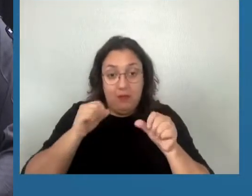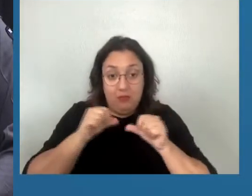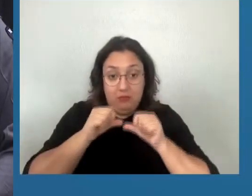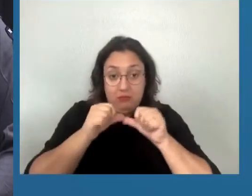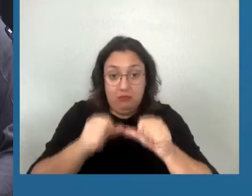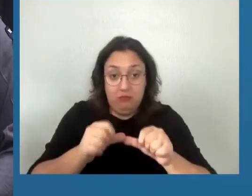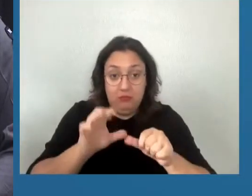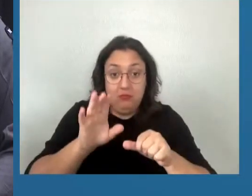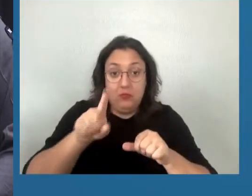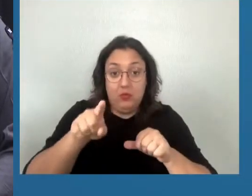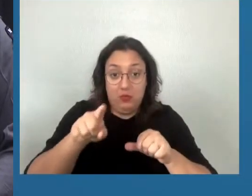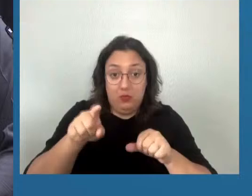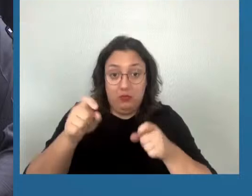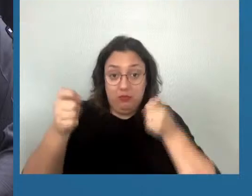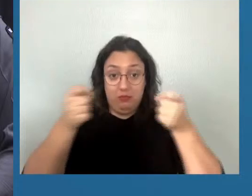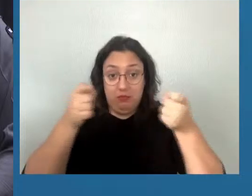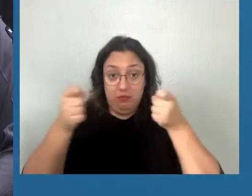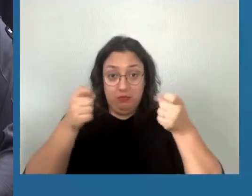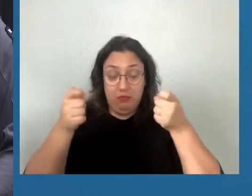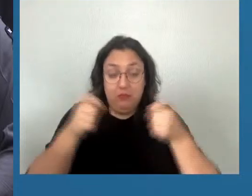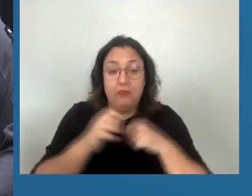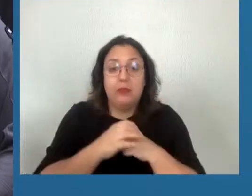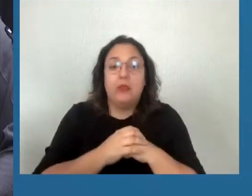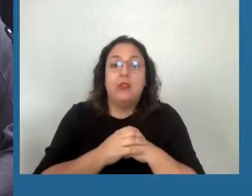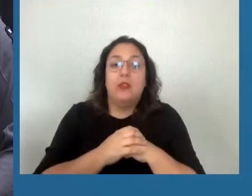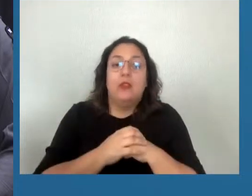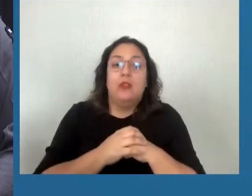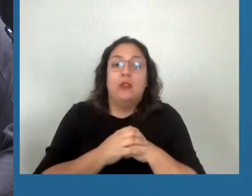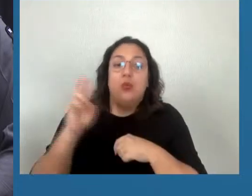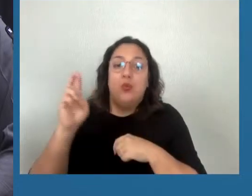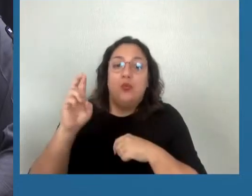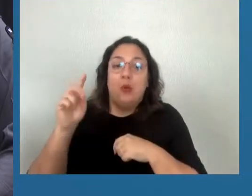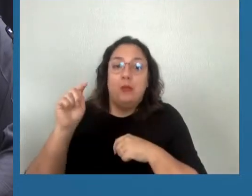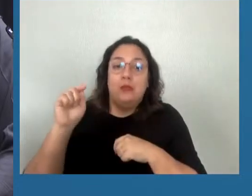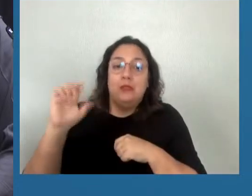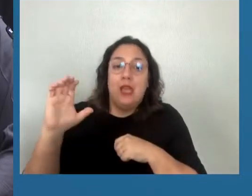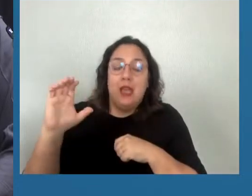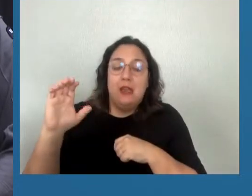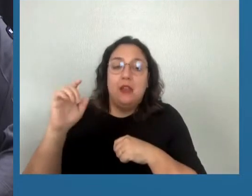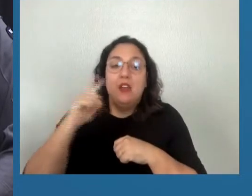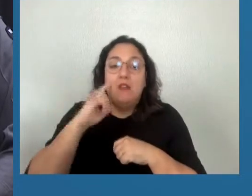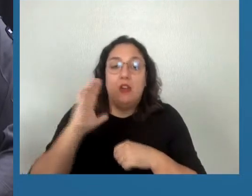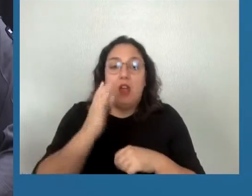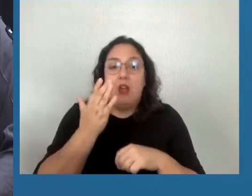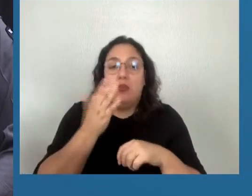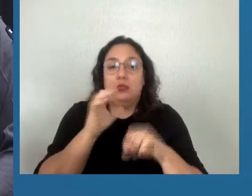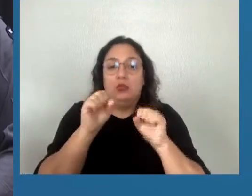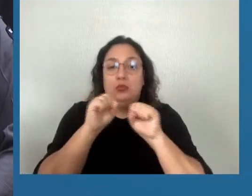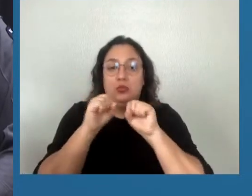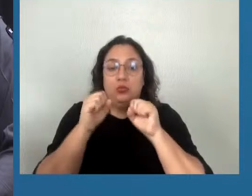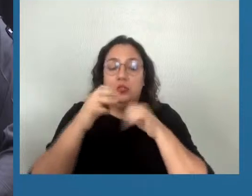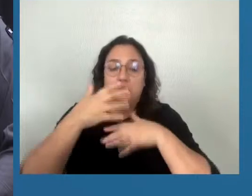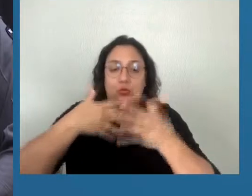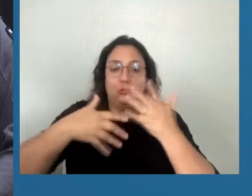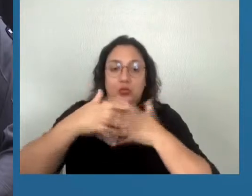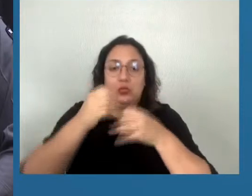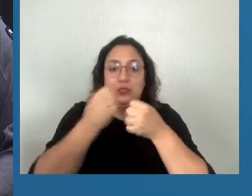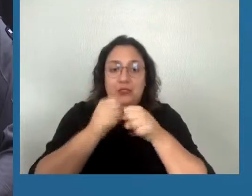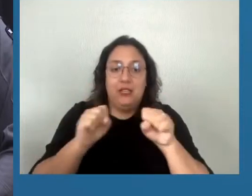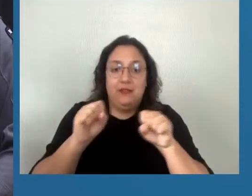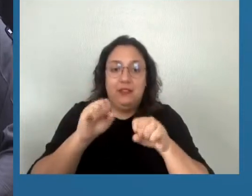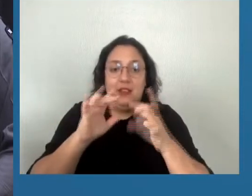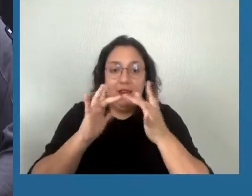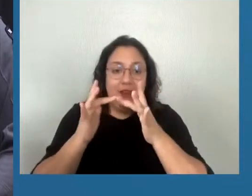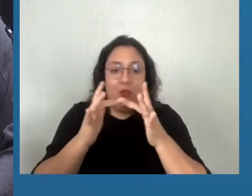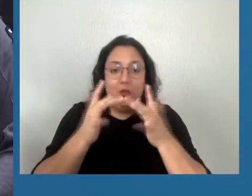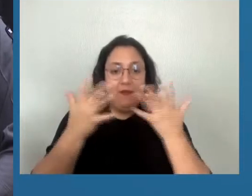The Republican attack on our social safety network has already begun. We knew this was coming, and